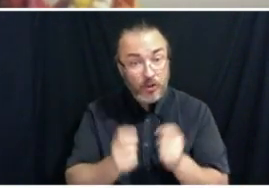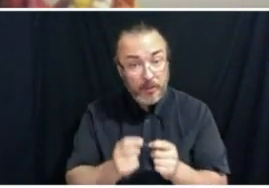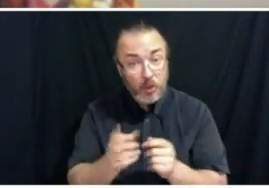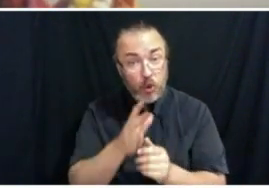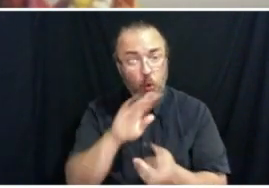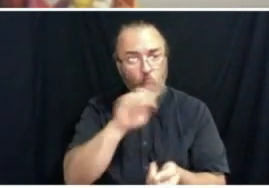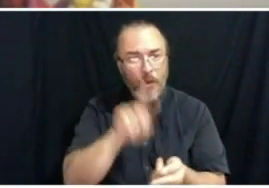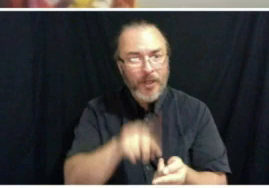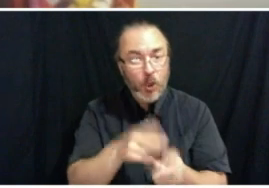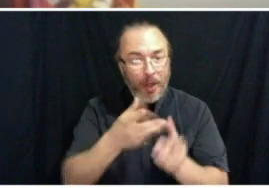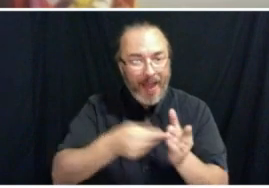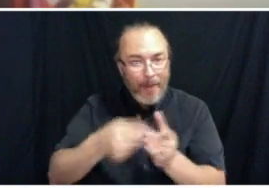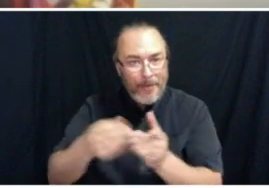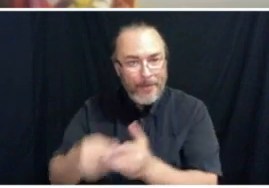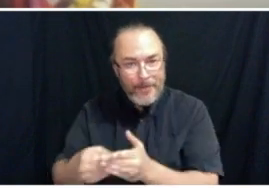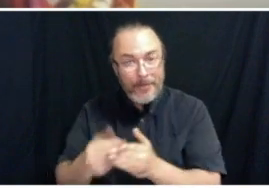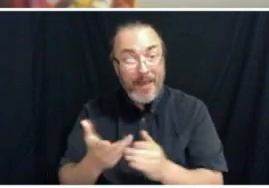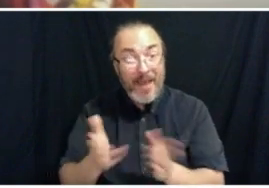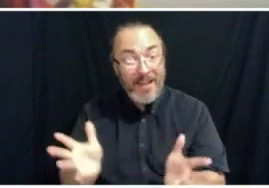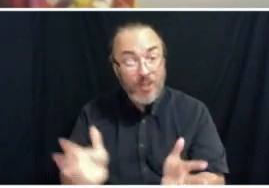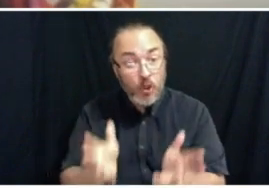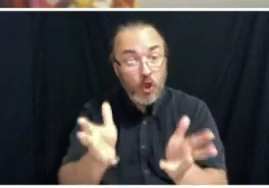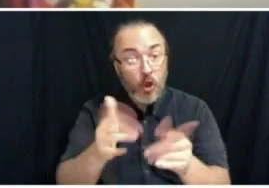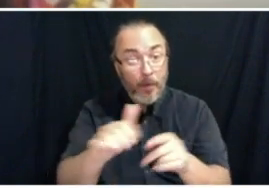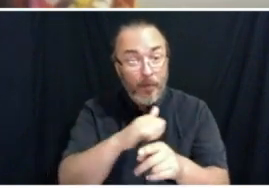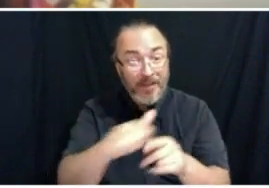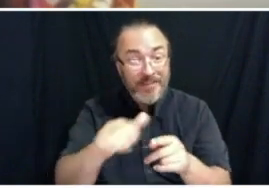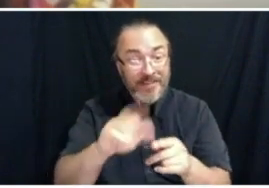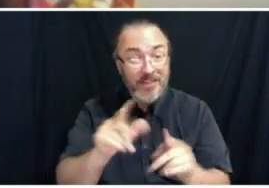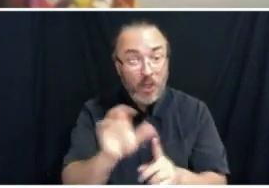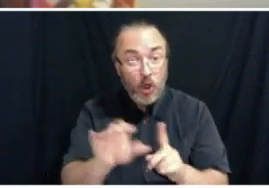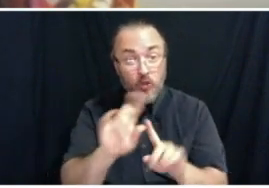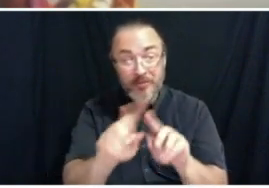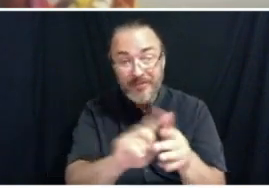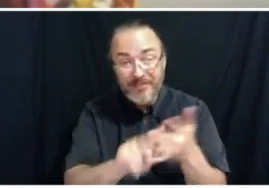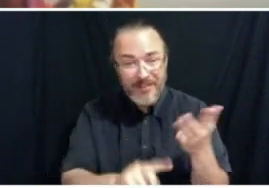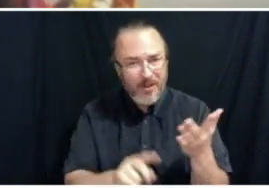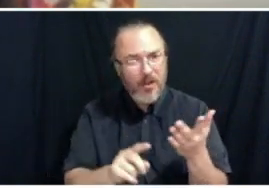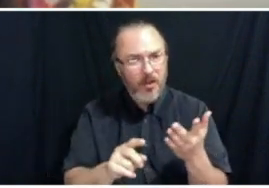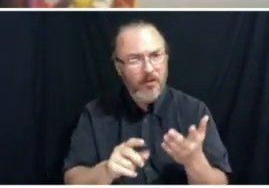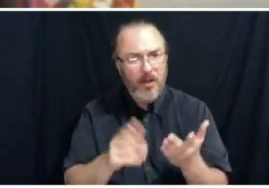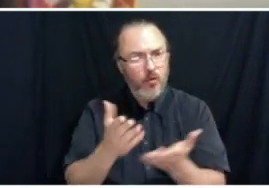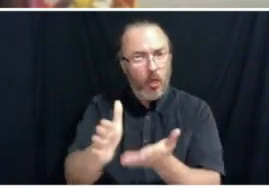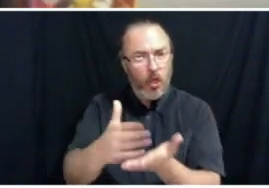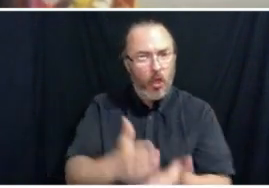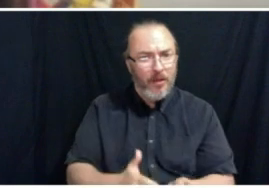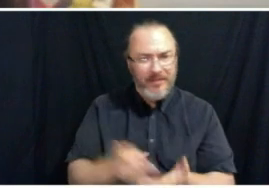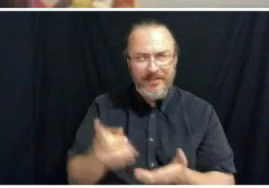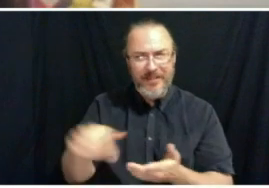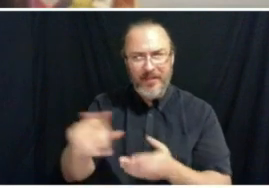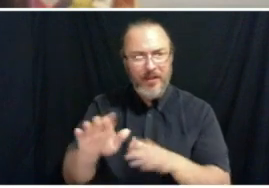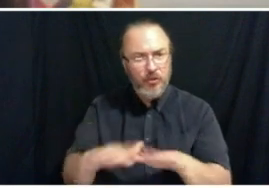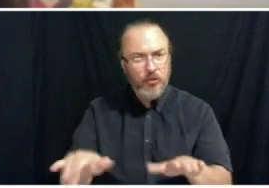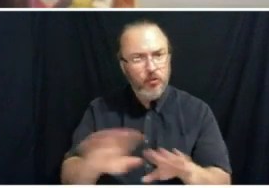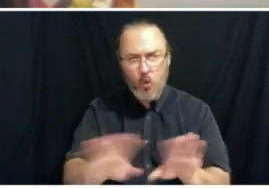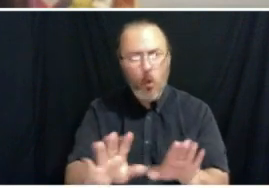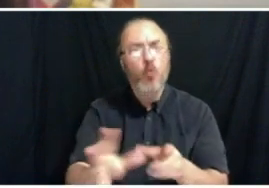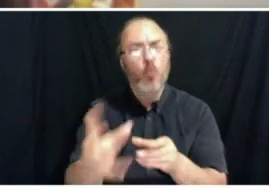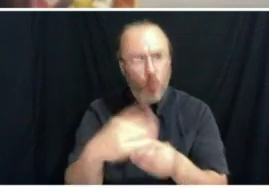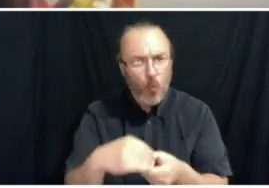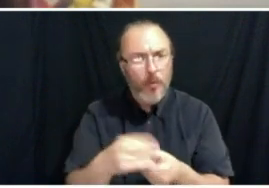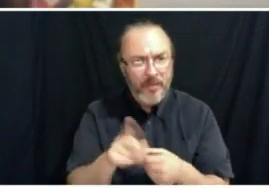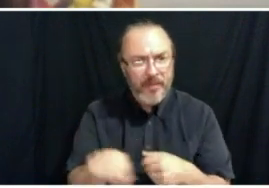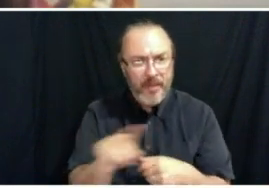practices, policies, and cultural settings that eliminate all barriers present in the education context. The 2020